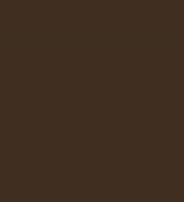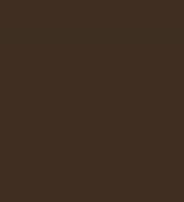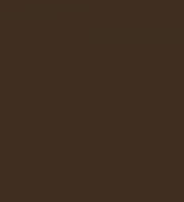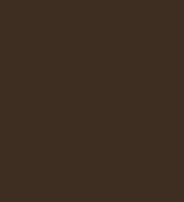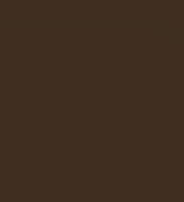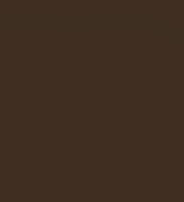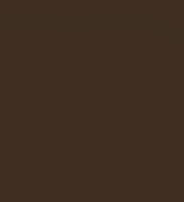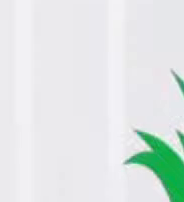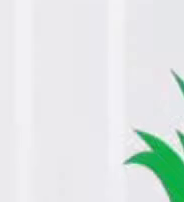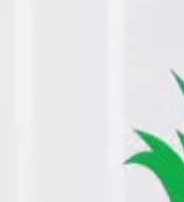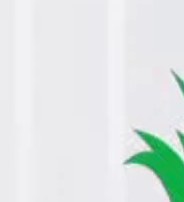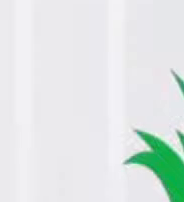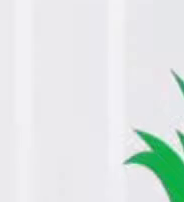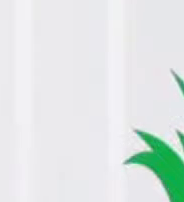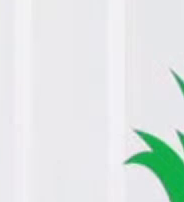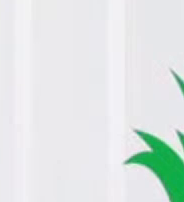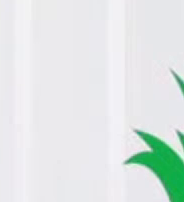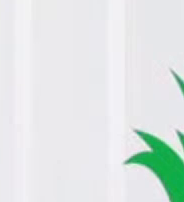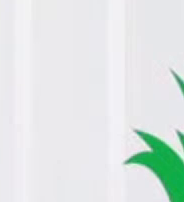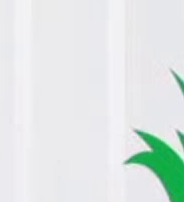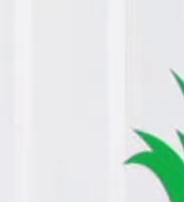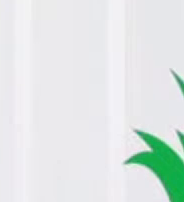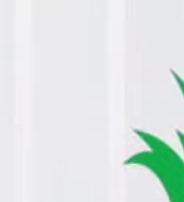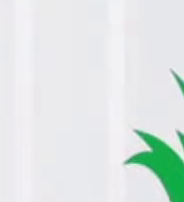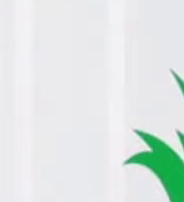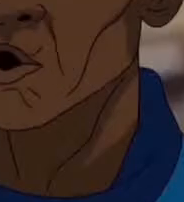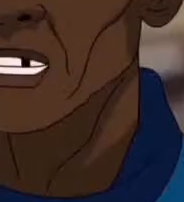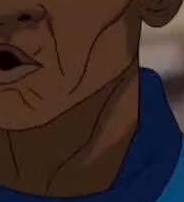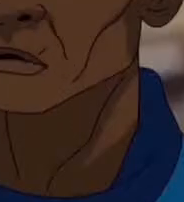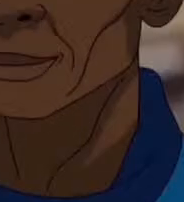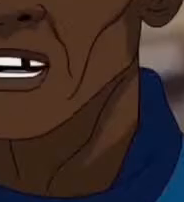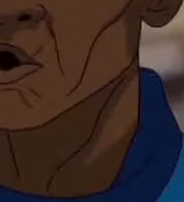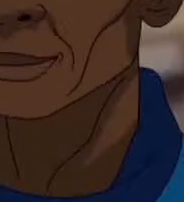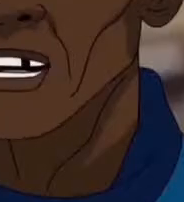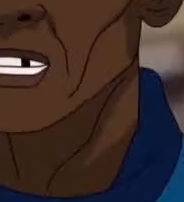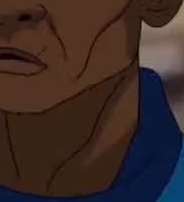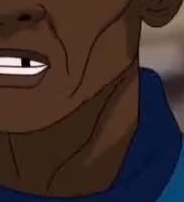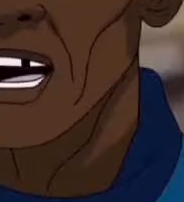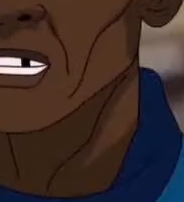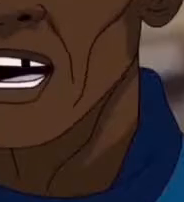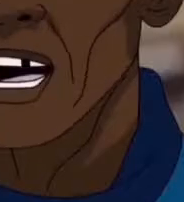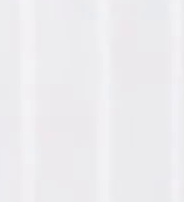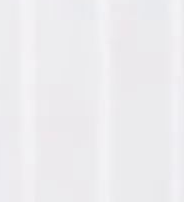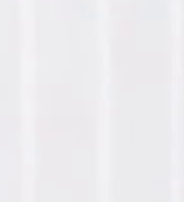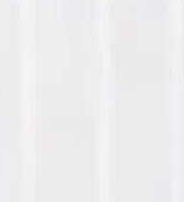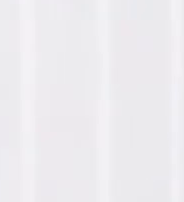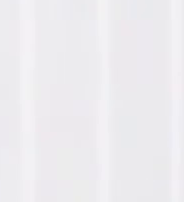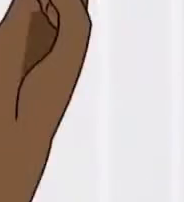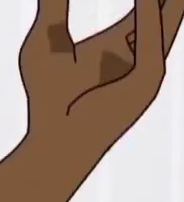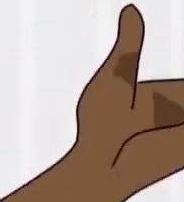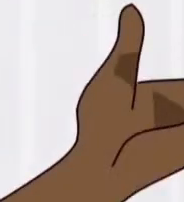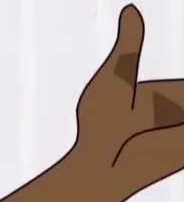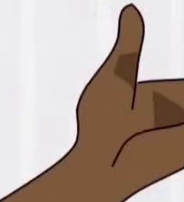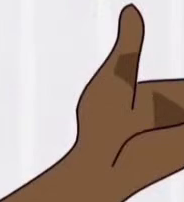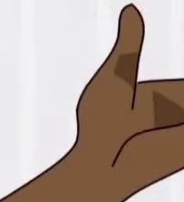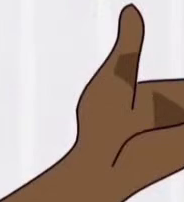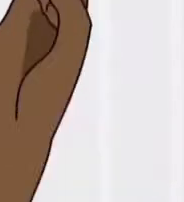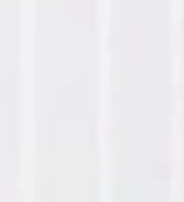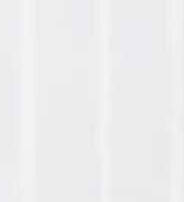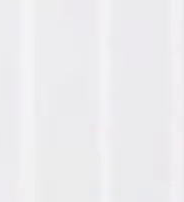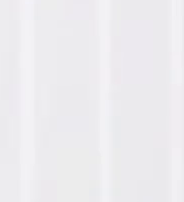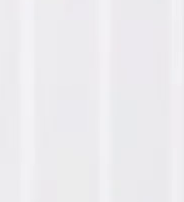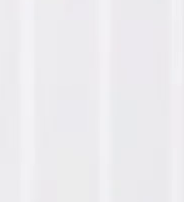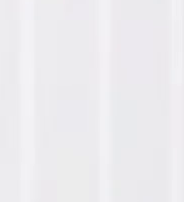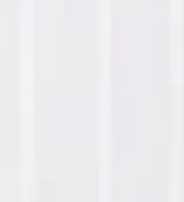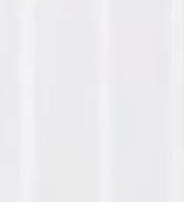Commission. Yes, hello. This is Kasozi. How can I help you? Calling you from the mobile service center. Okay. So how can I help you?